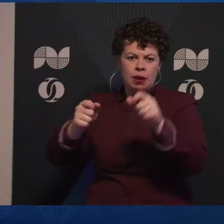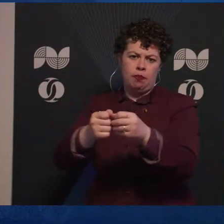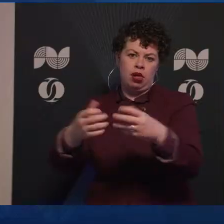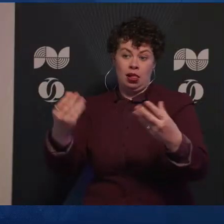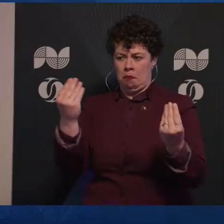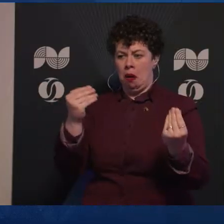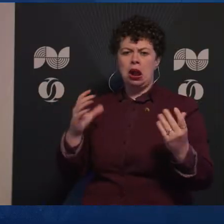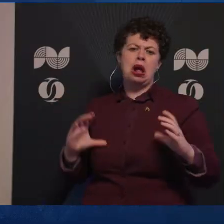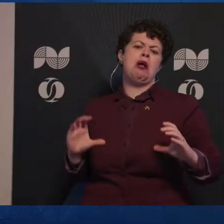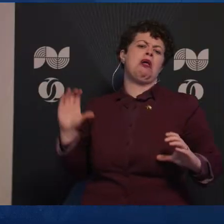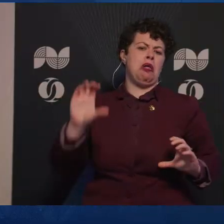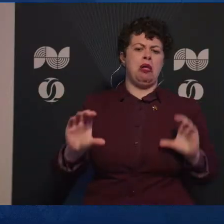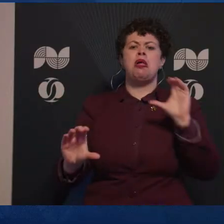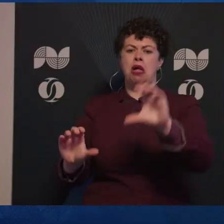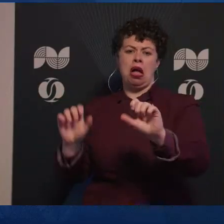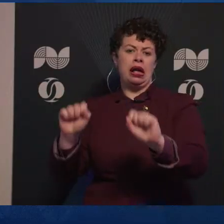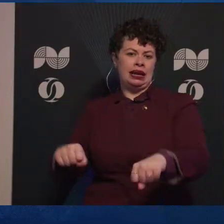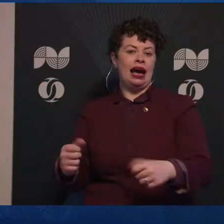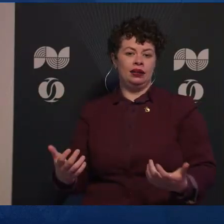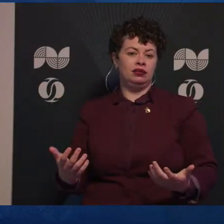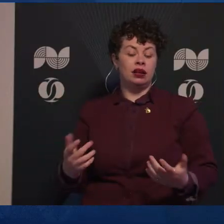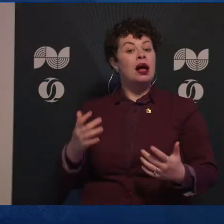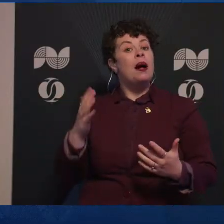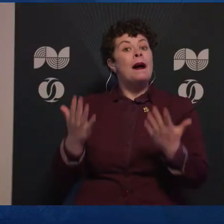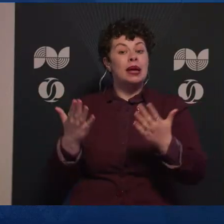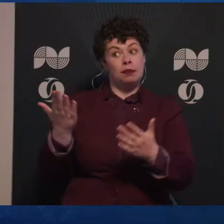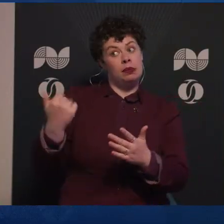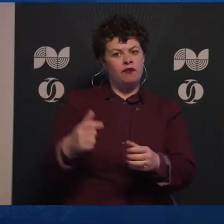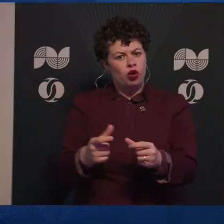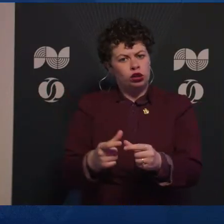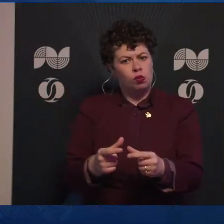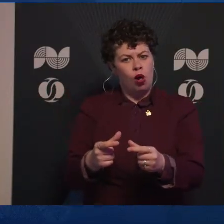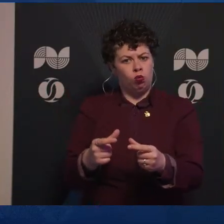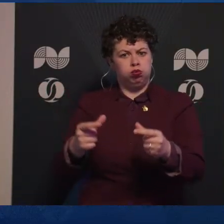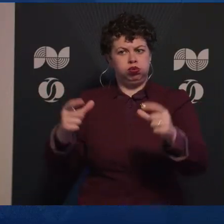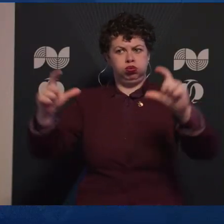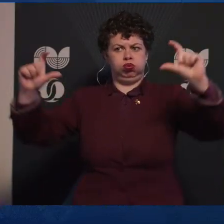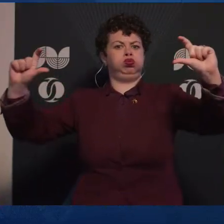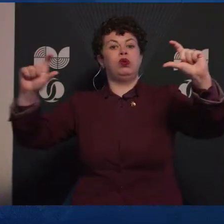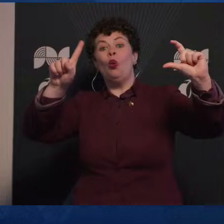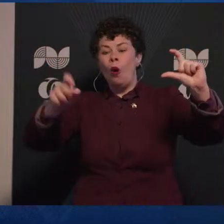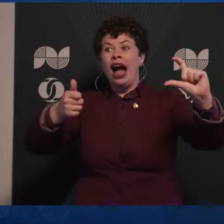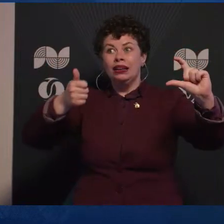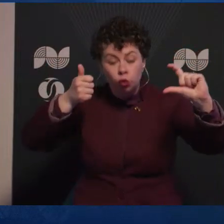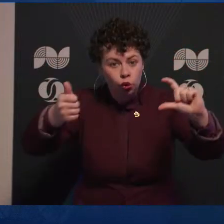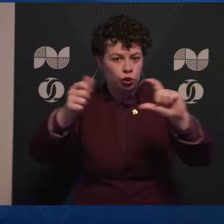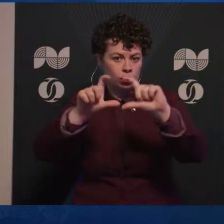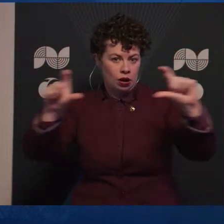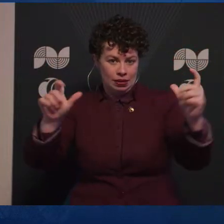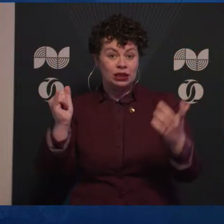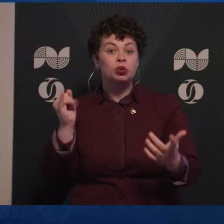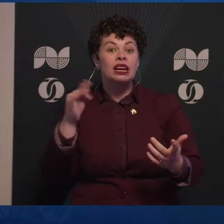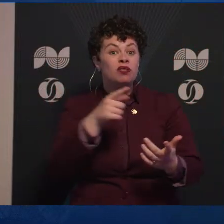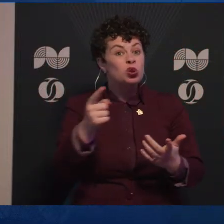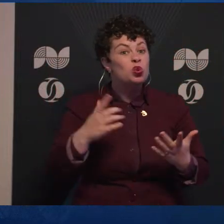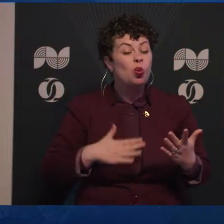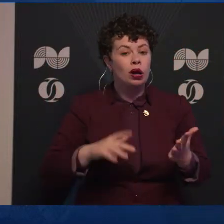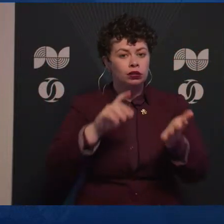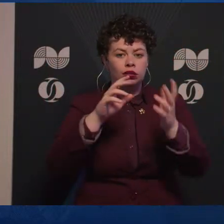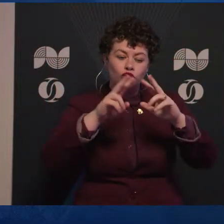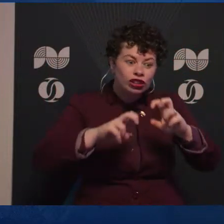profits, and maybe they've grown up because they are good. So if you want to support R&D,